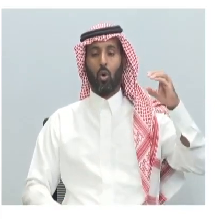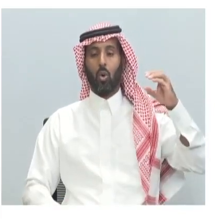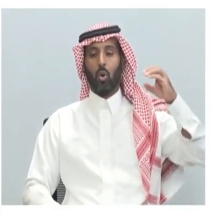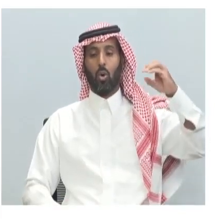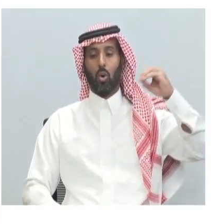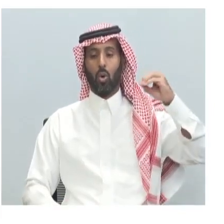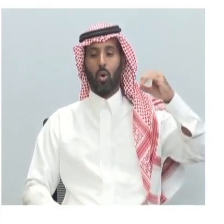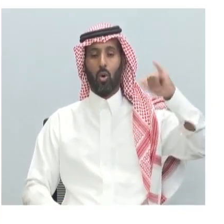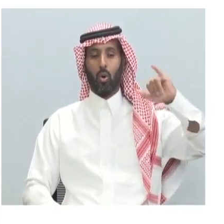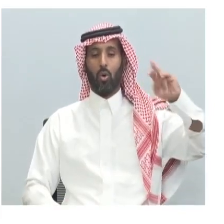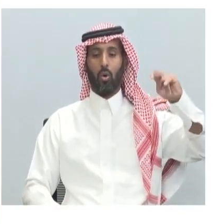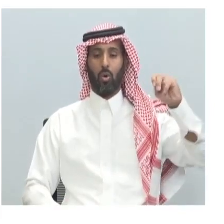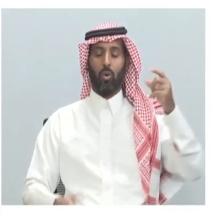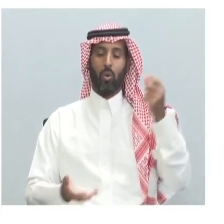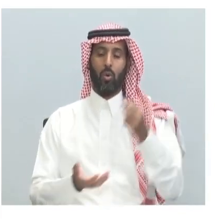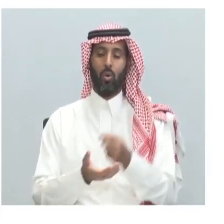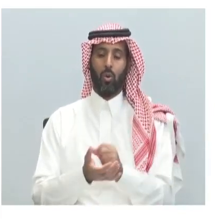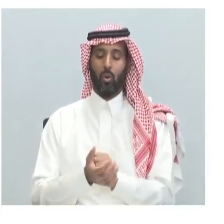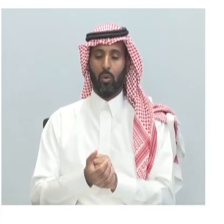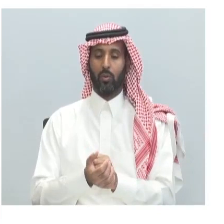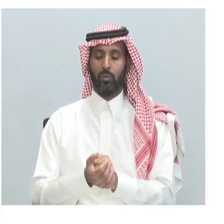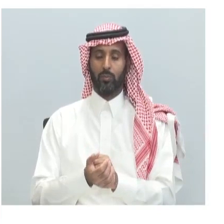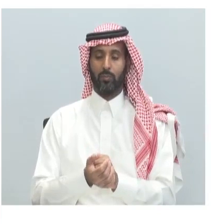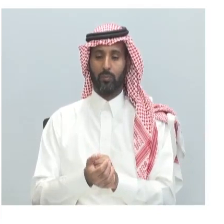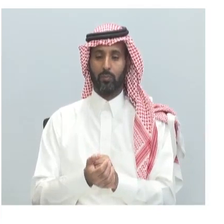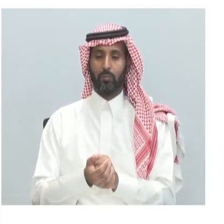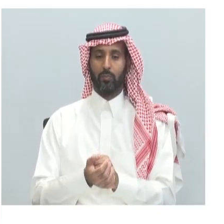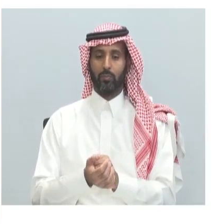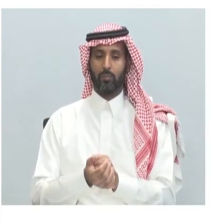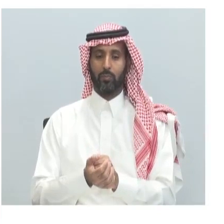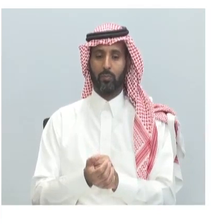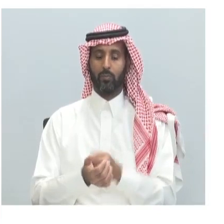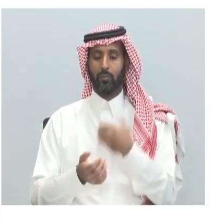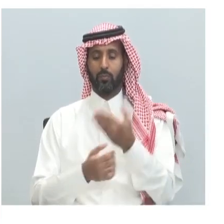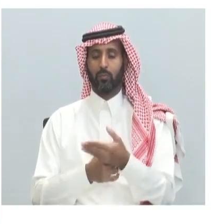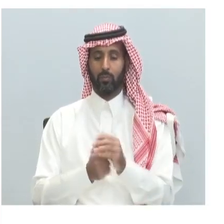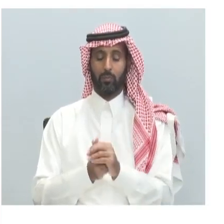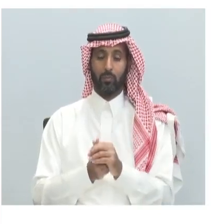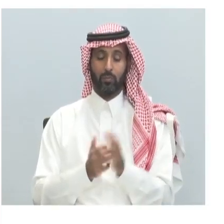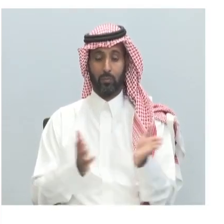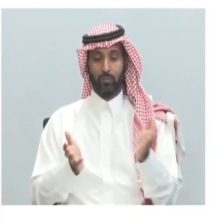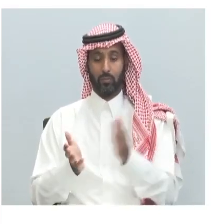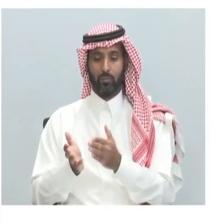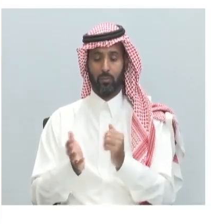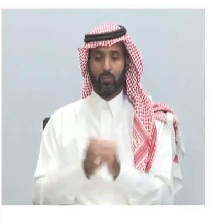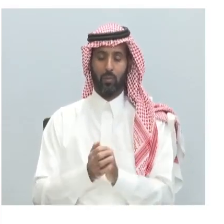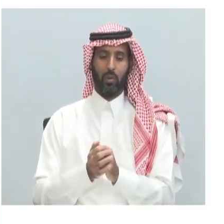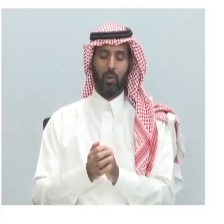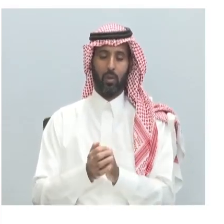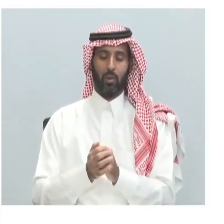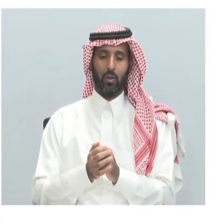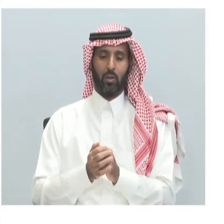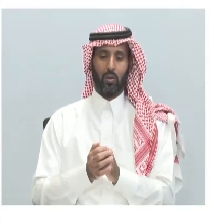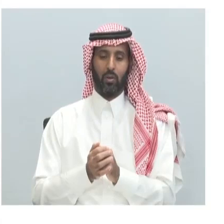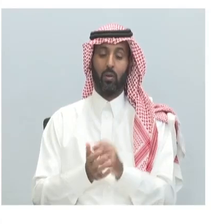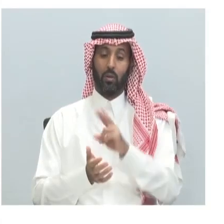you reorder it, yes, you'll find coin, coin. Excellent. After that, we have on